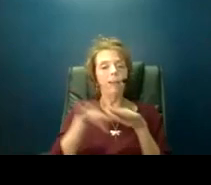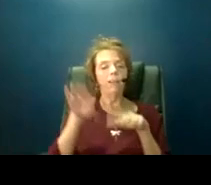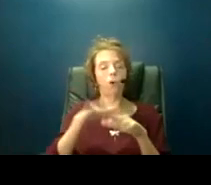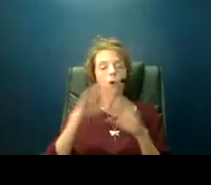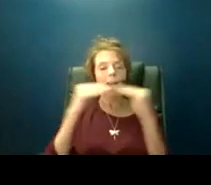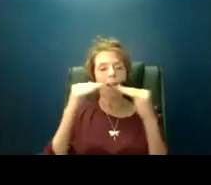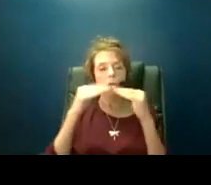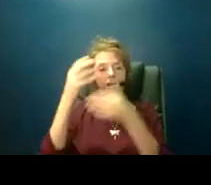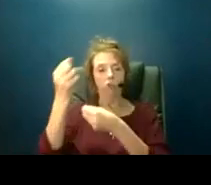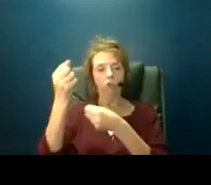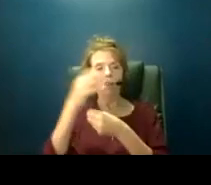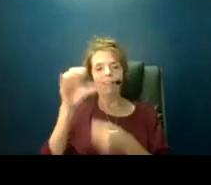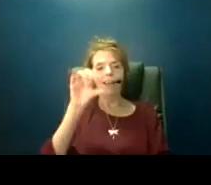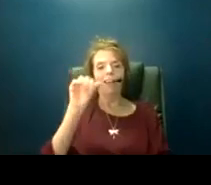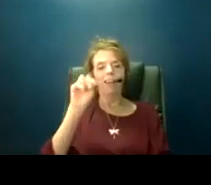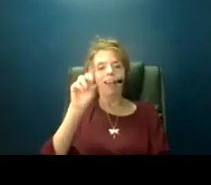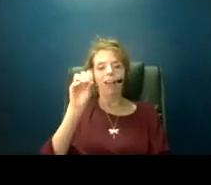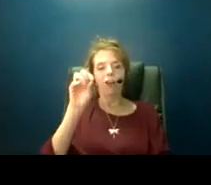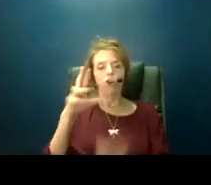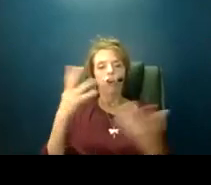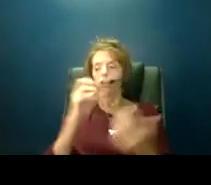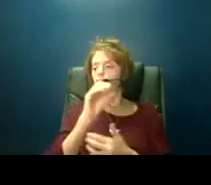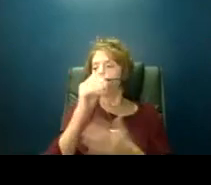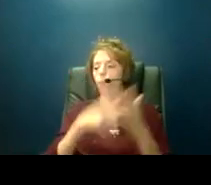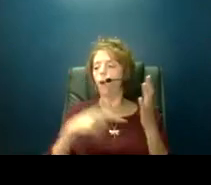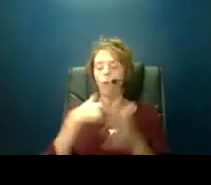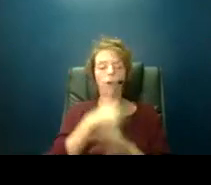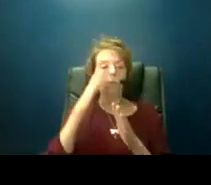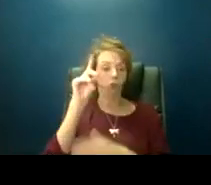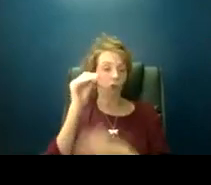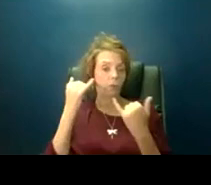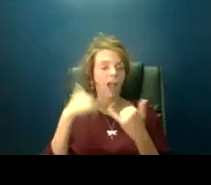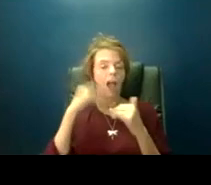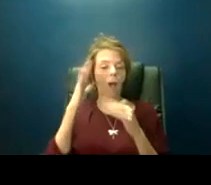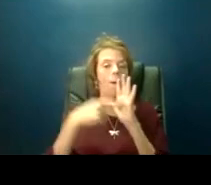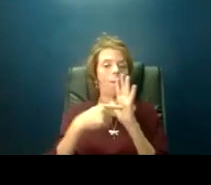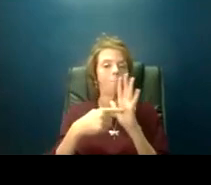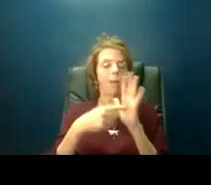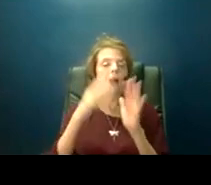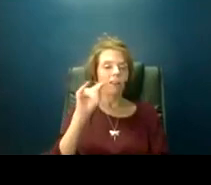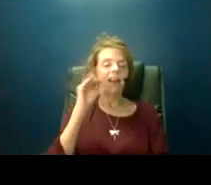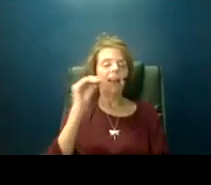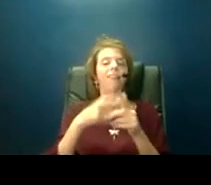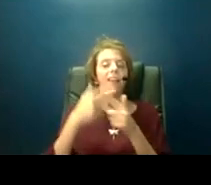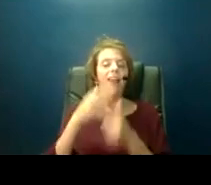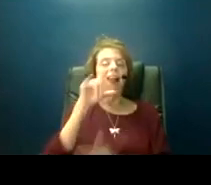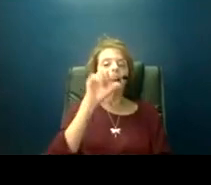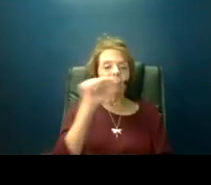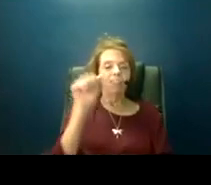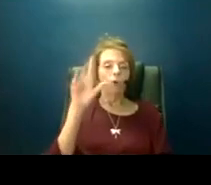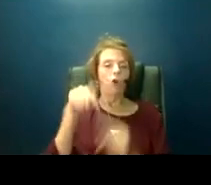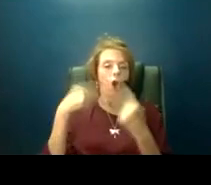So what we're going to do now is, I'll go and model it, and then Lisa will go and Casey will